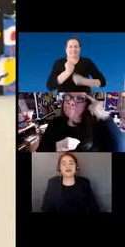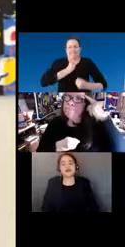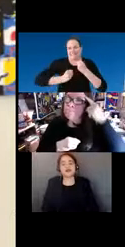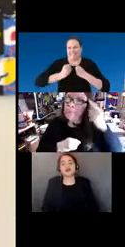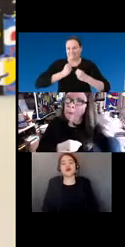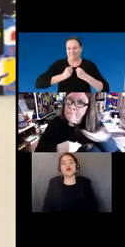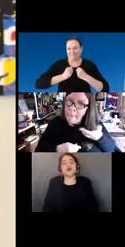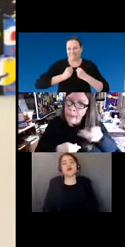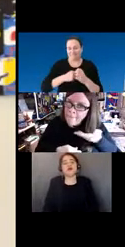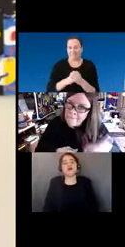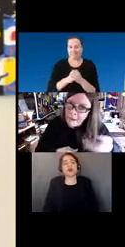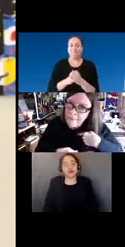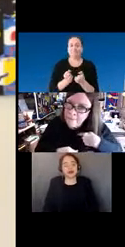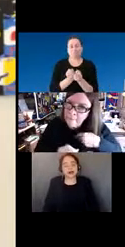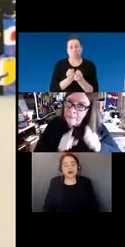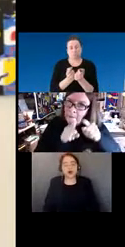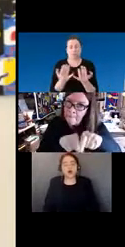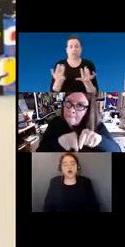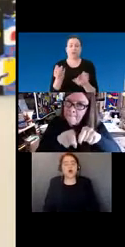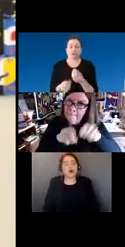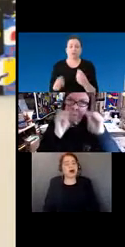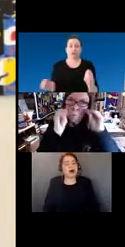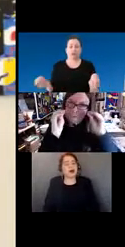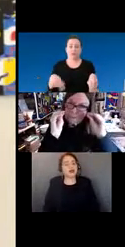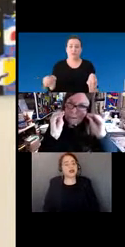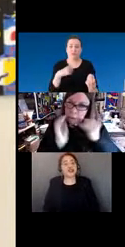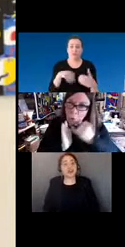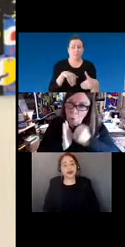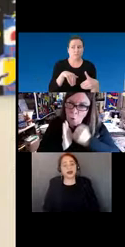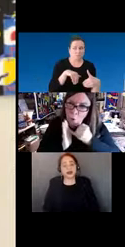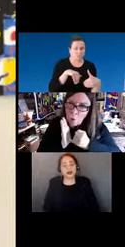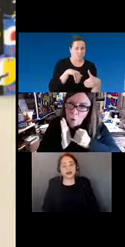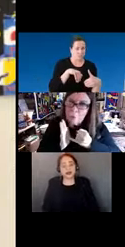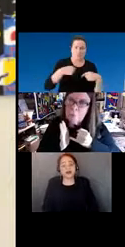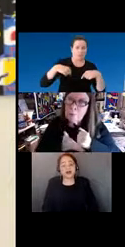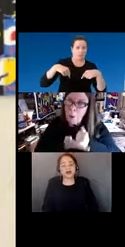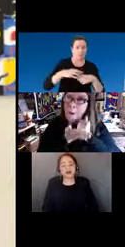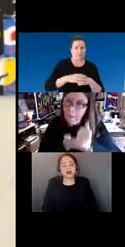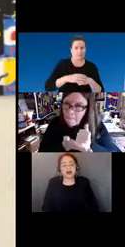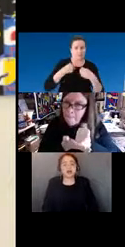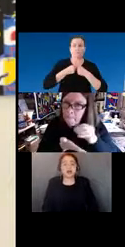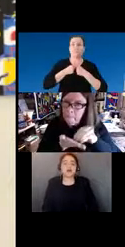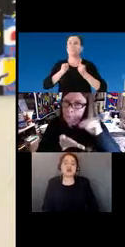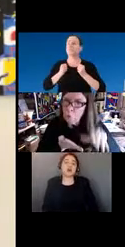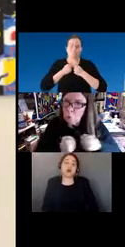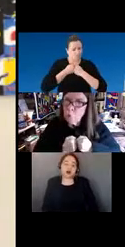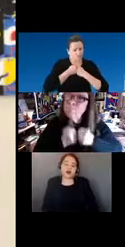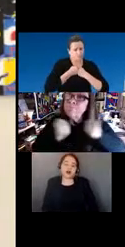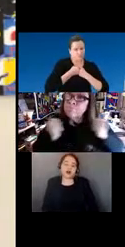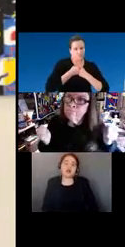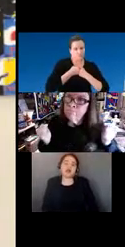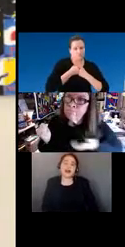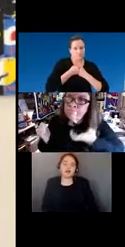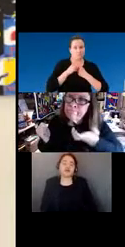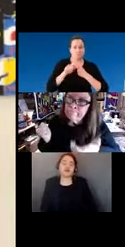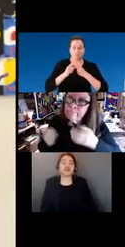Many of the students were afraid to share their experience, but it was through art that